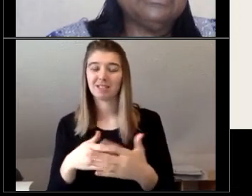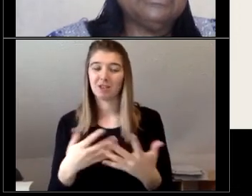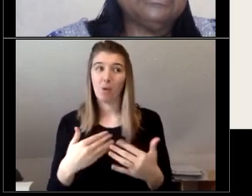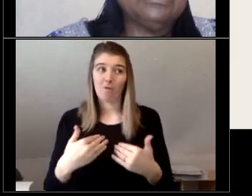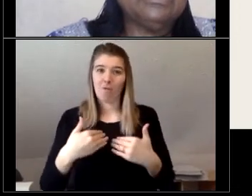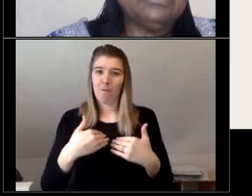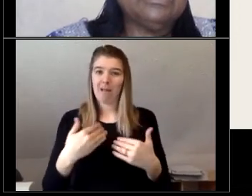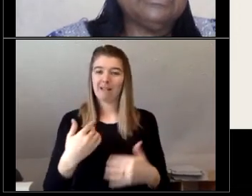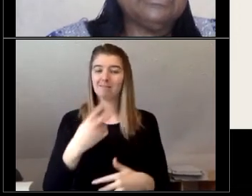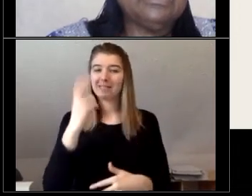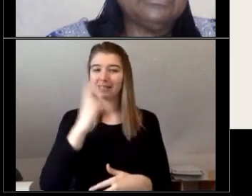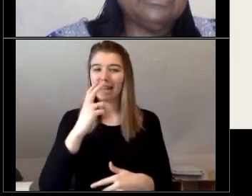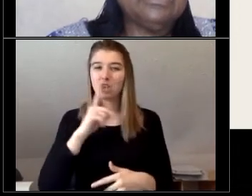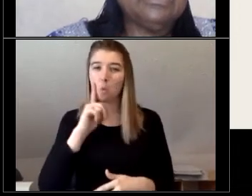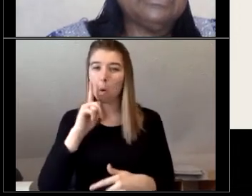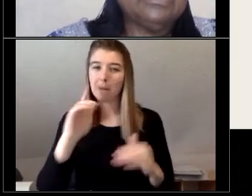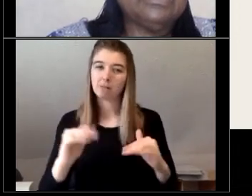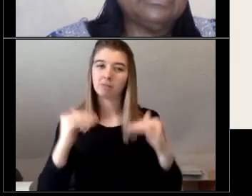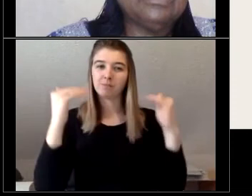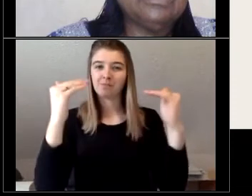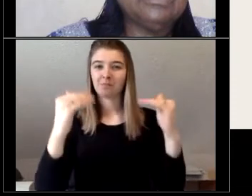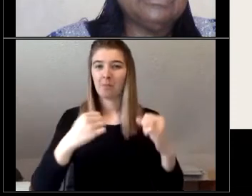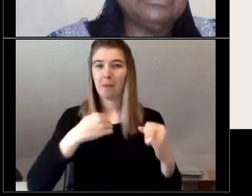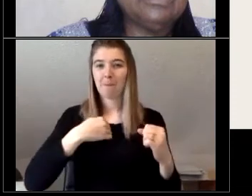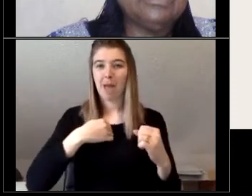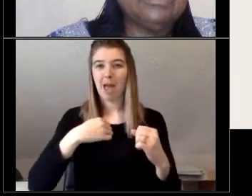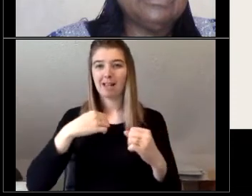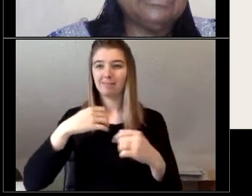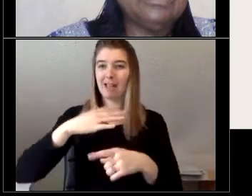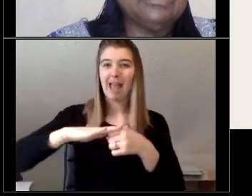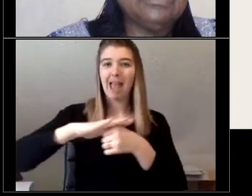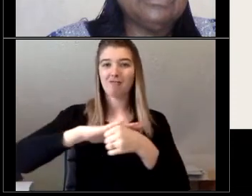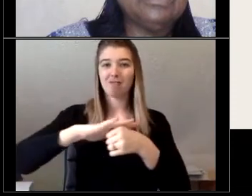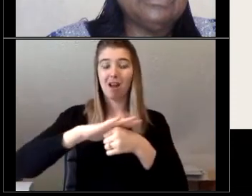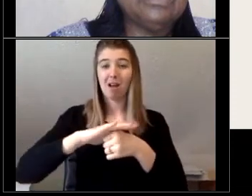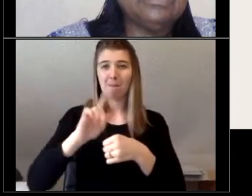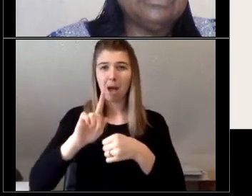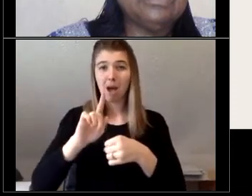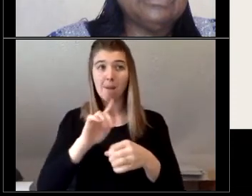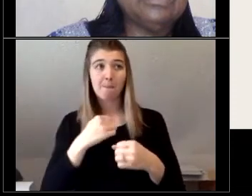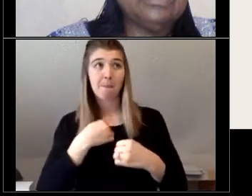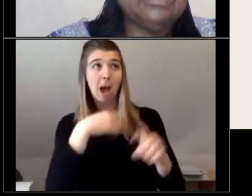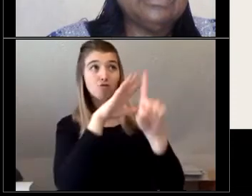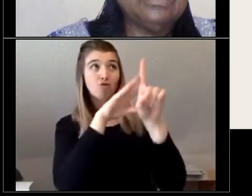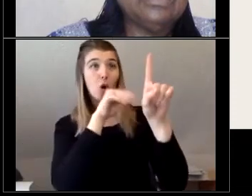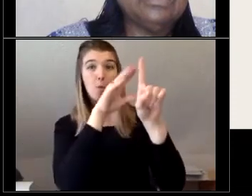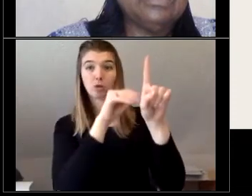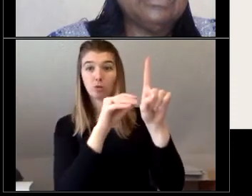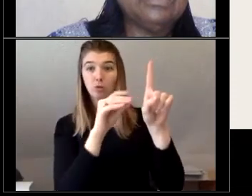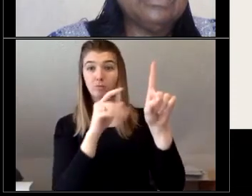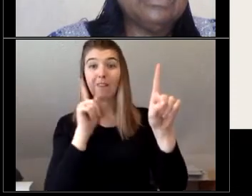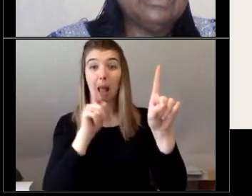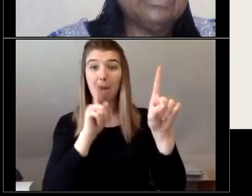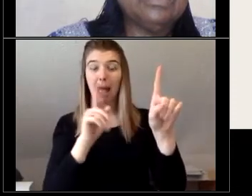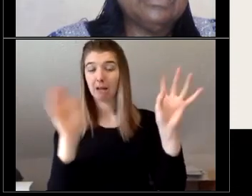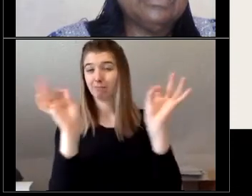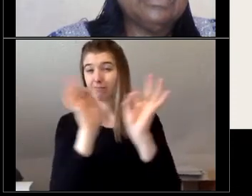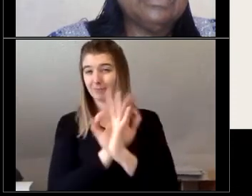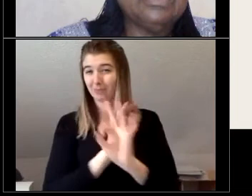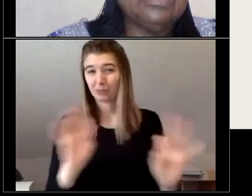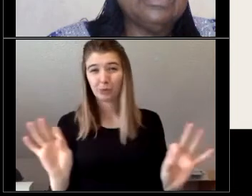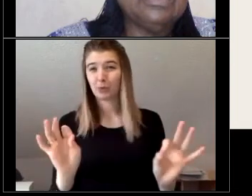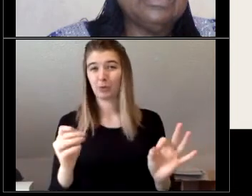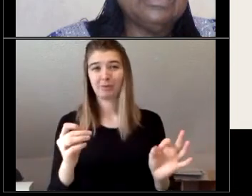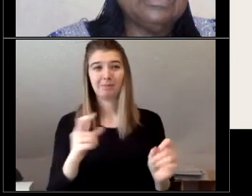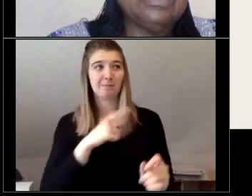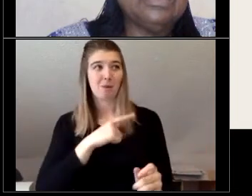field, and I don't see any senior women ahead of me, I don't have role models to look up to or mentors to go to who are senior women who've gone through, because